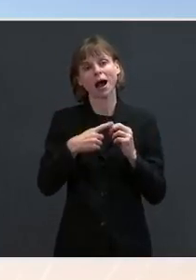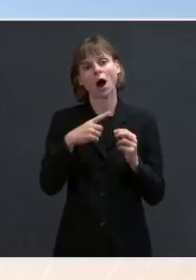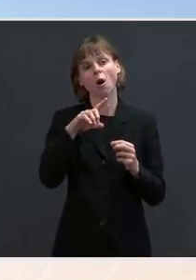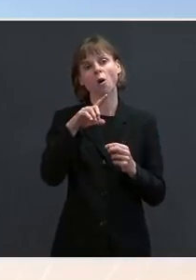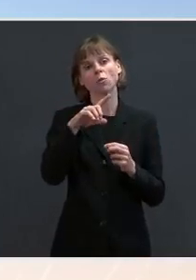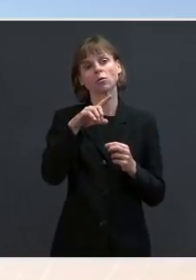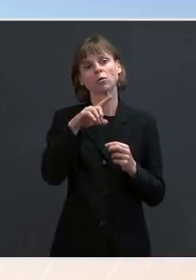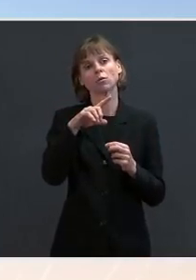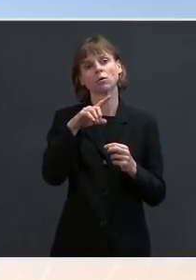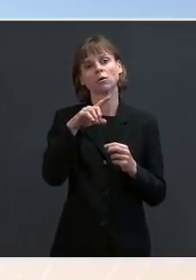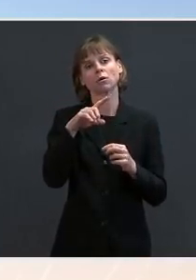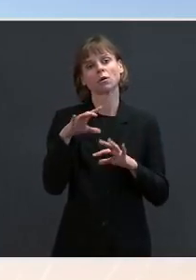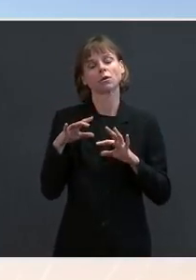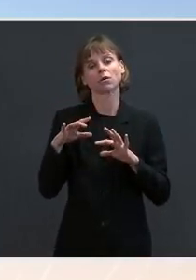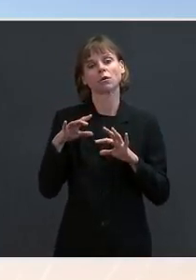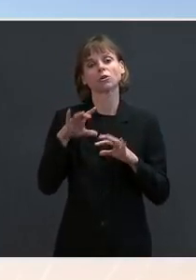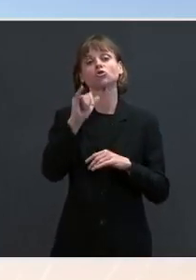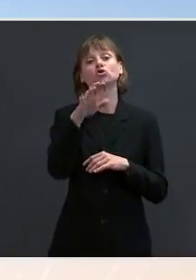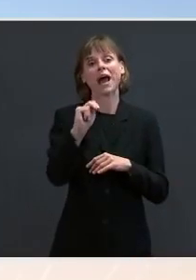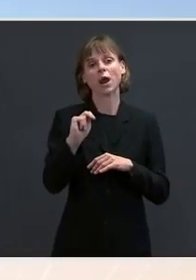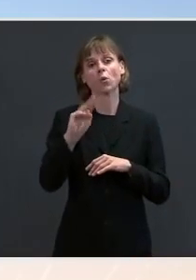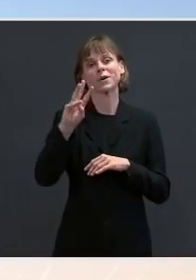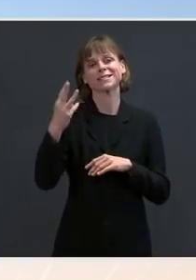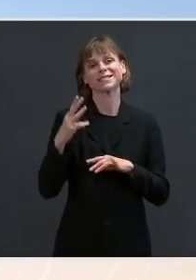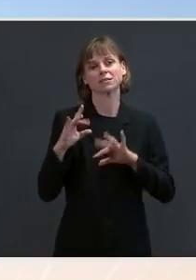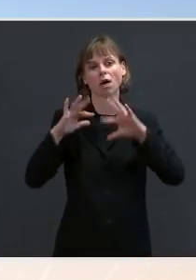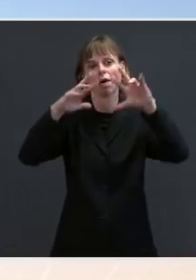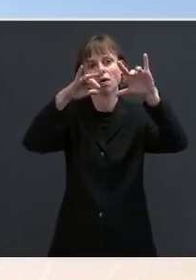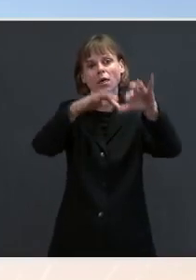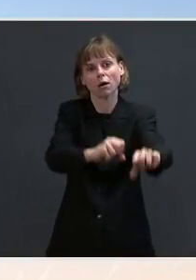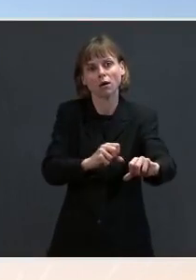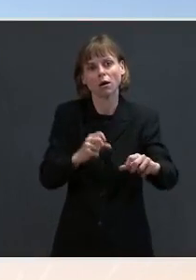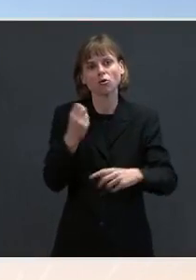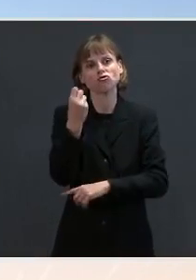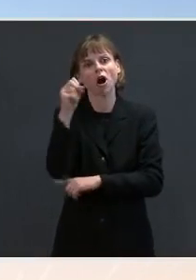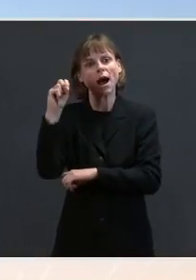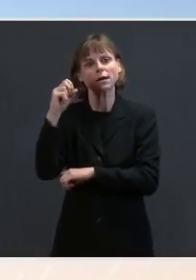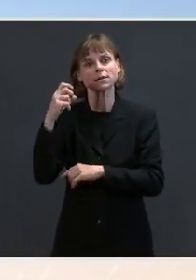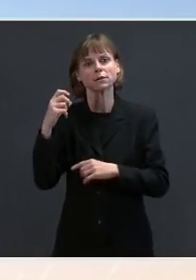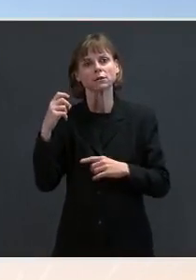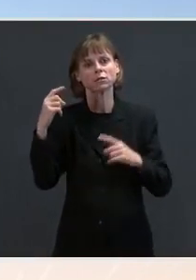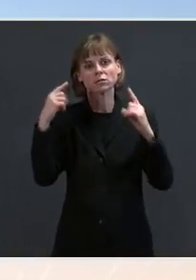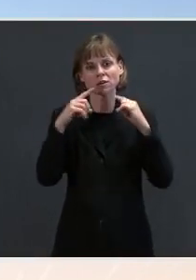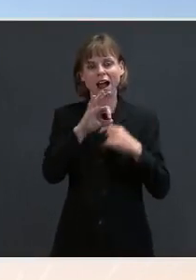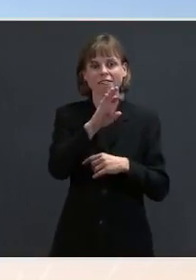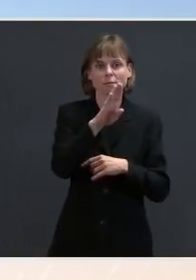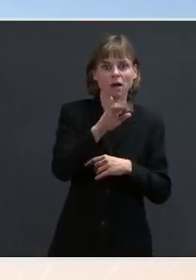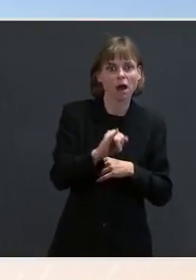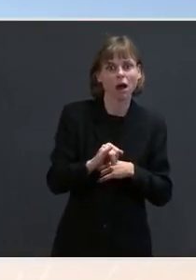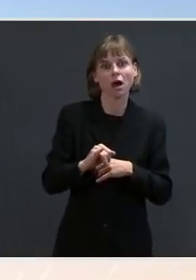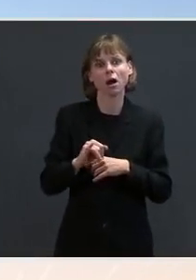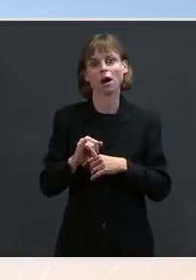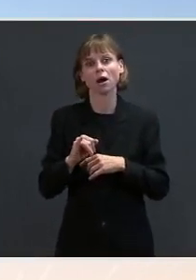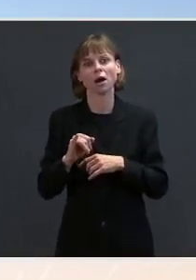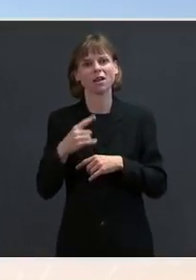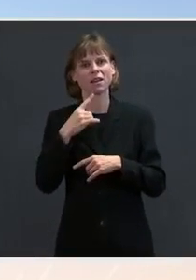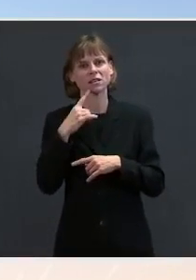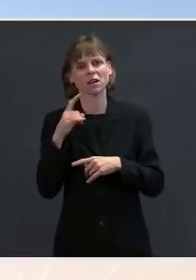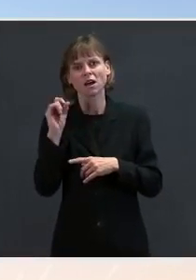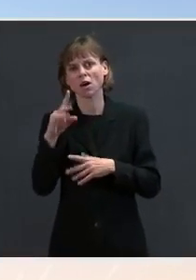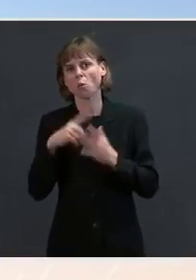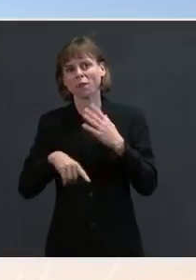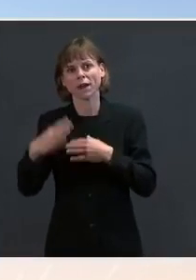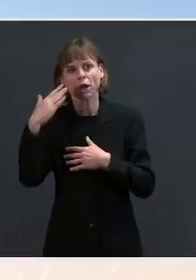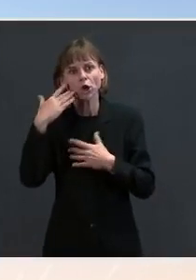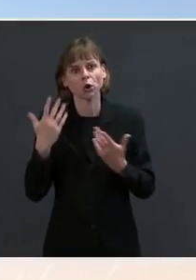so much of a blame game, all this finger pointing, Capitol Police saying they didn't get information from FBI, the FBI saying they gave what they knew.